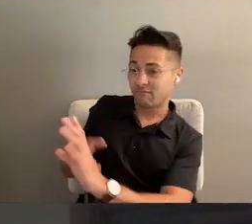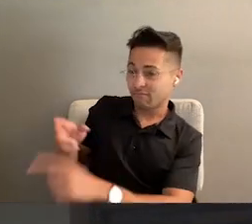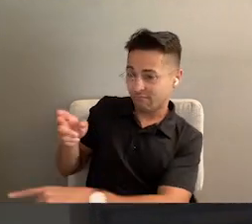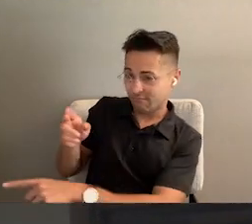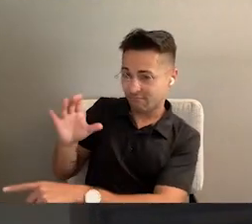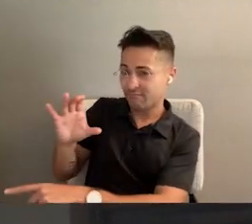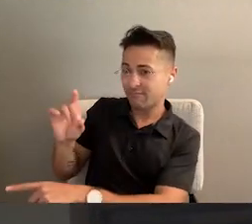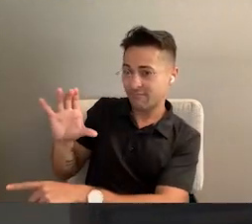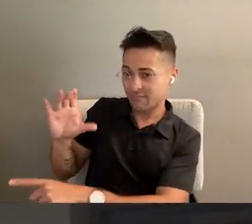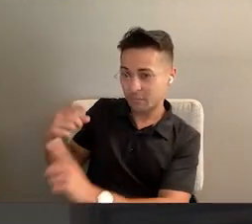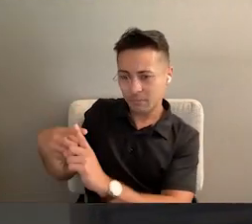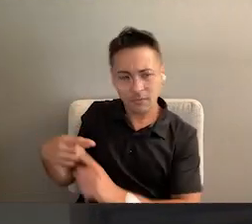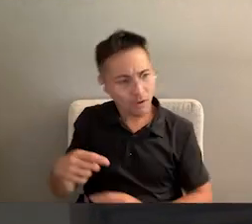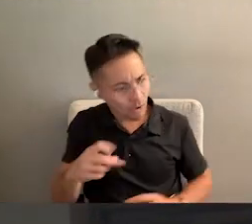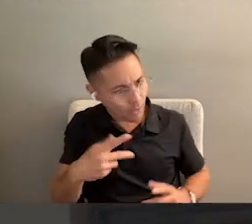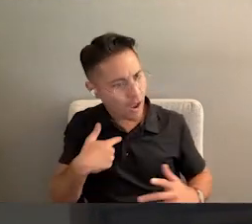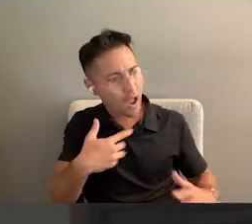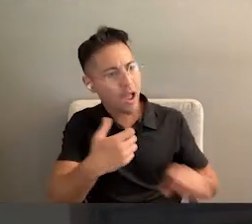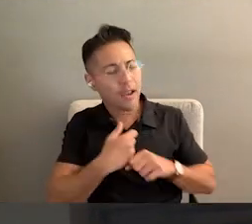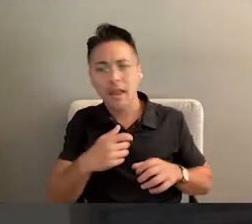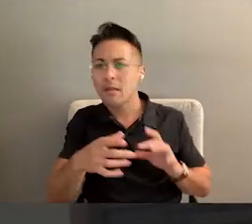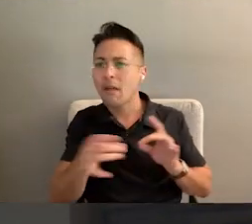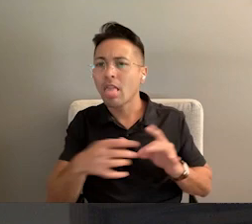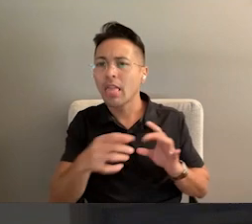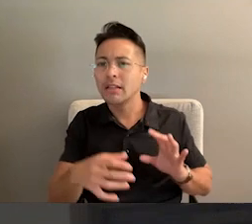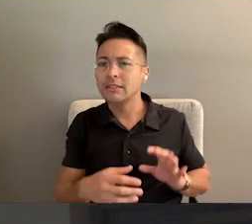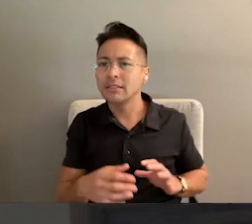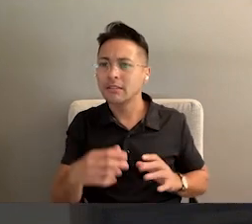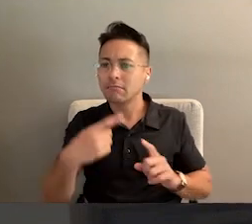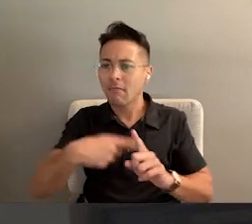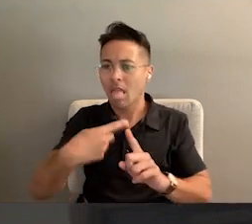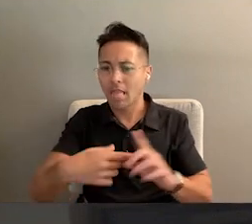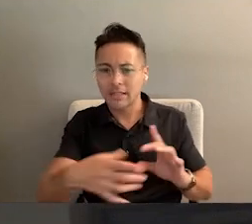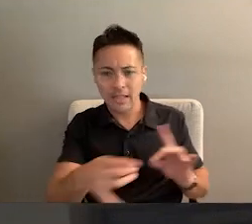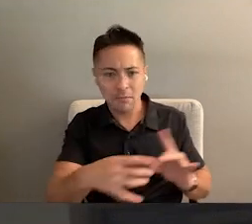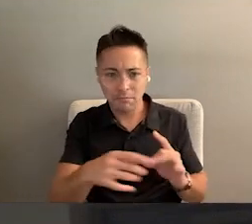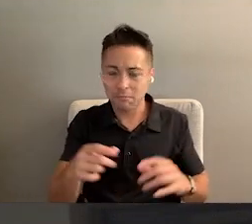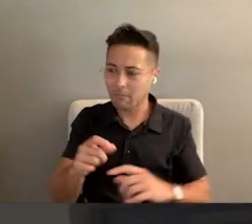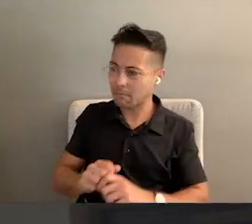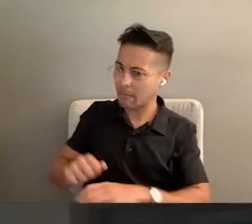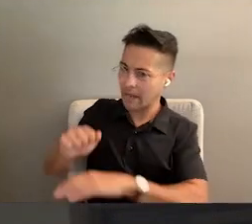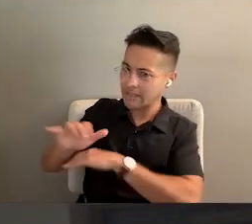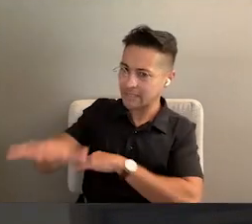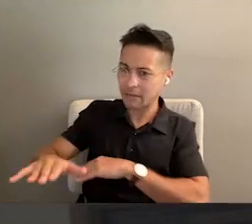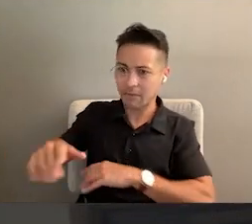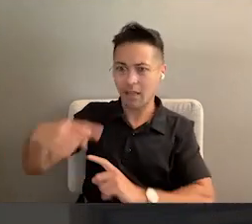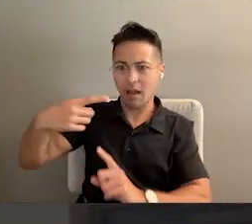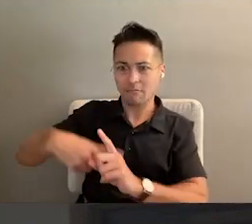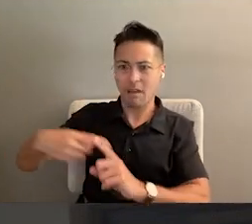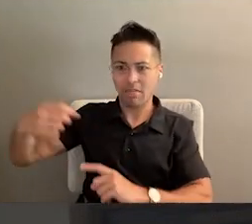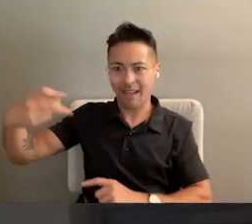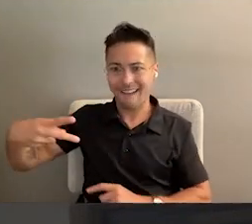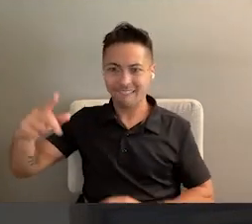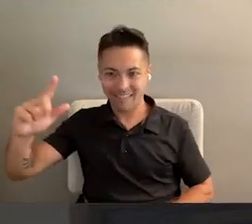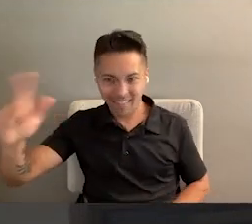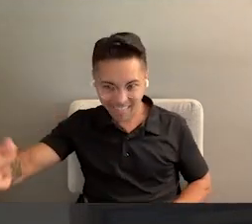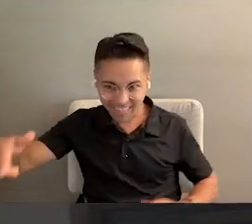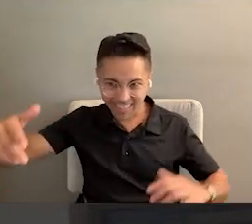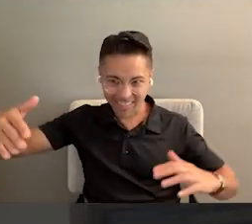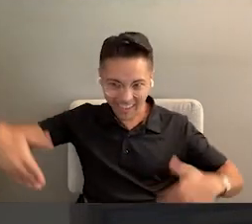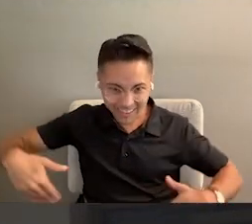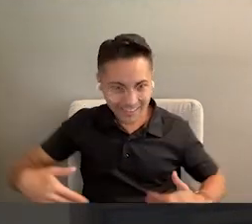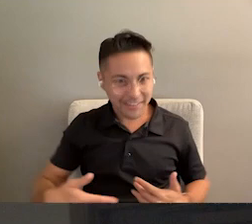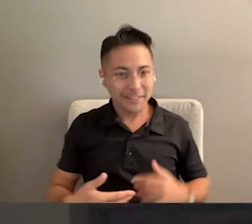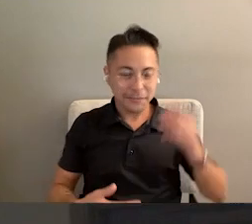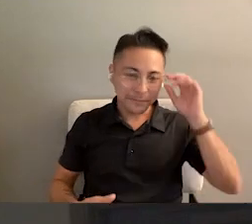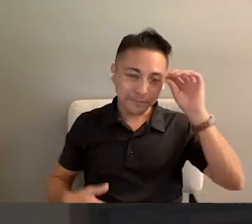what goes out. Once you're on CDC Plus, you'll say, oh my gosh, I get a monthly statement that I'm supposed to reconcile, but it comes a month and a